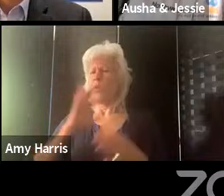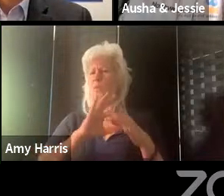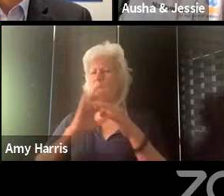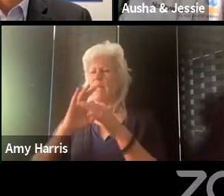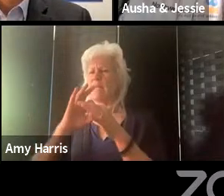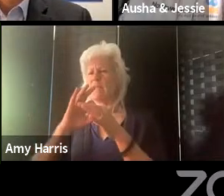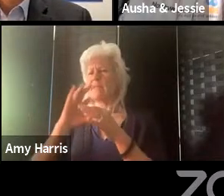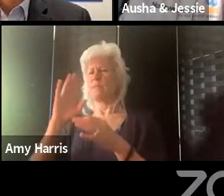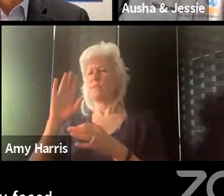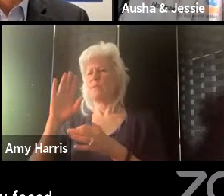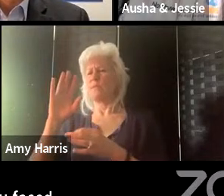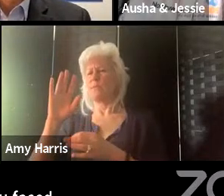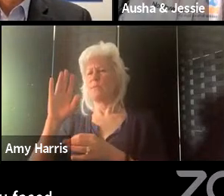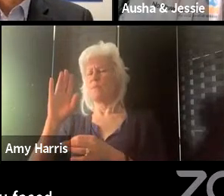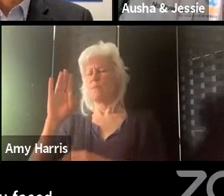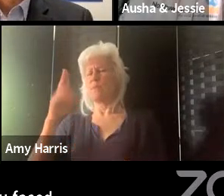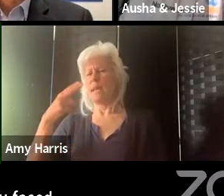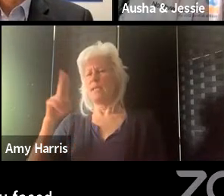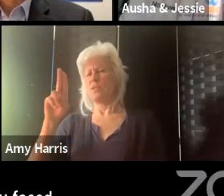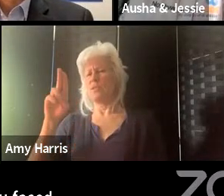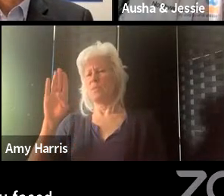any.